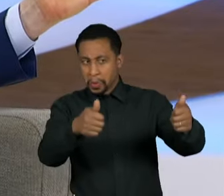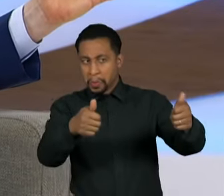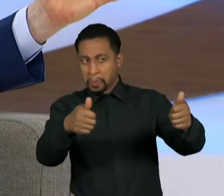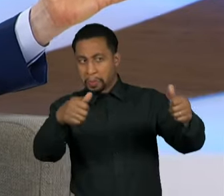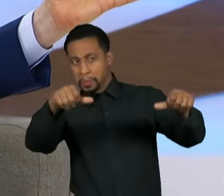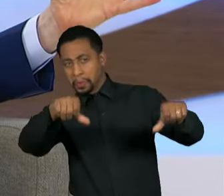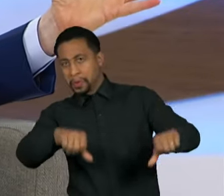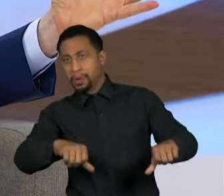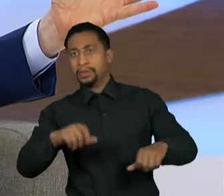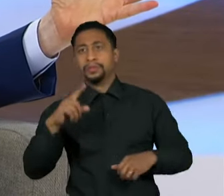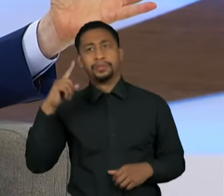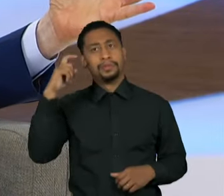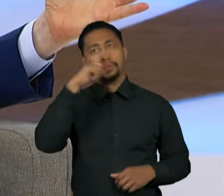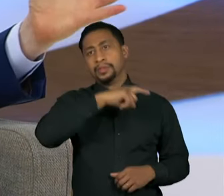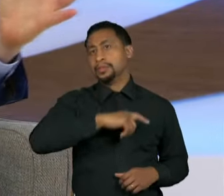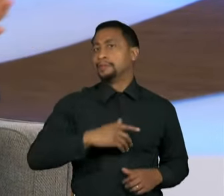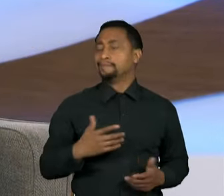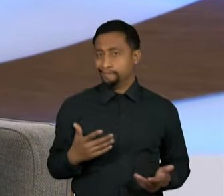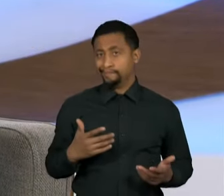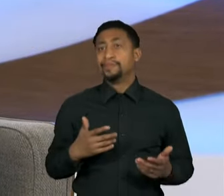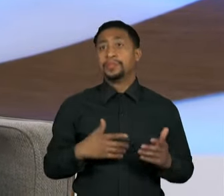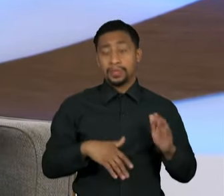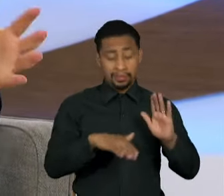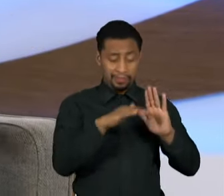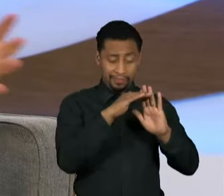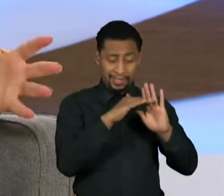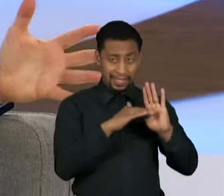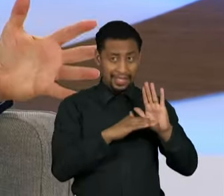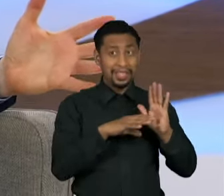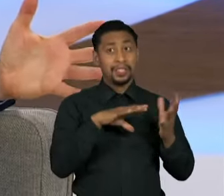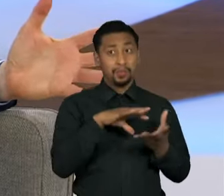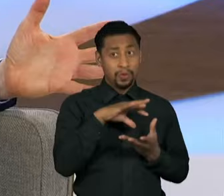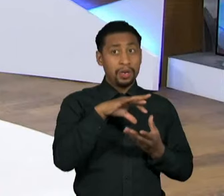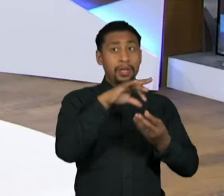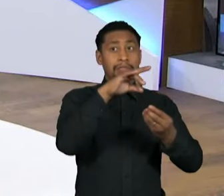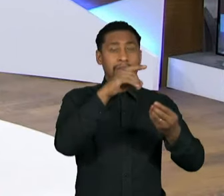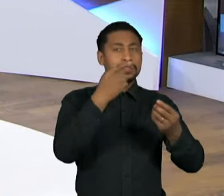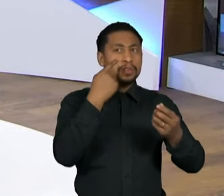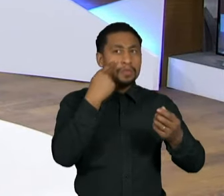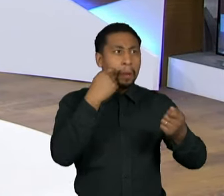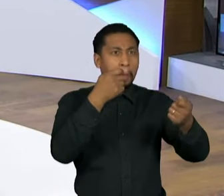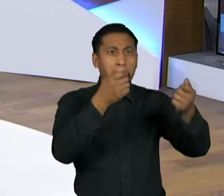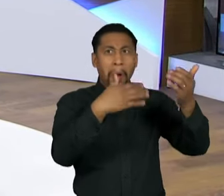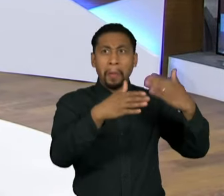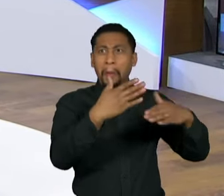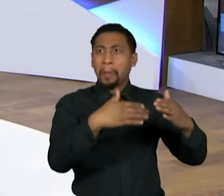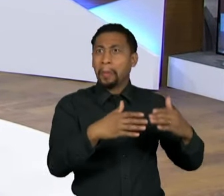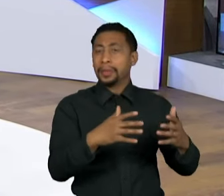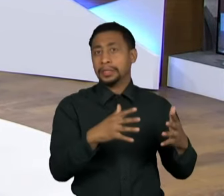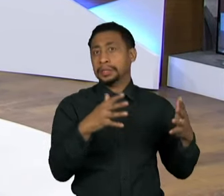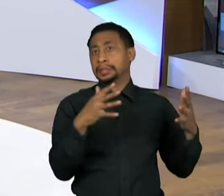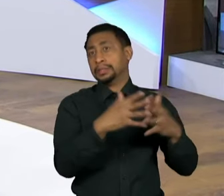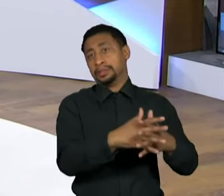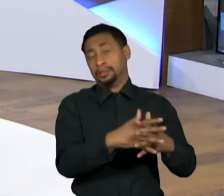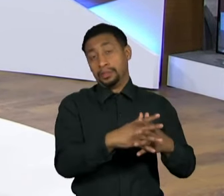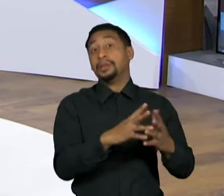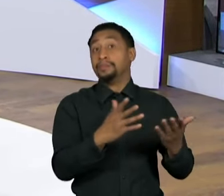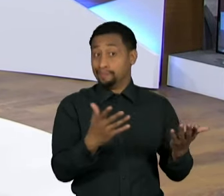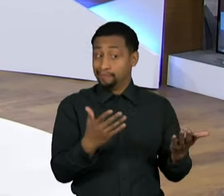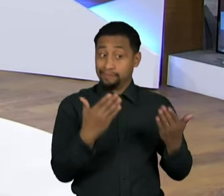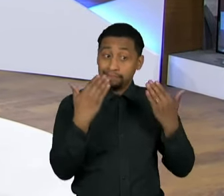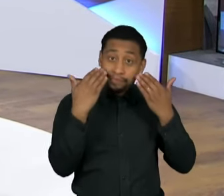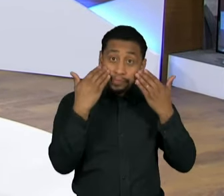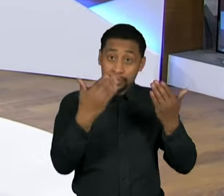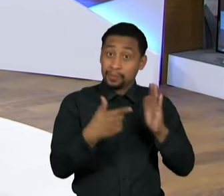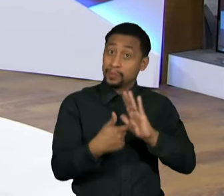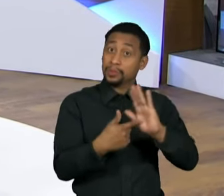of democratic norms, which are now too obvious, the erosion is too obvious to deny. So sooner or later,